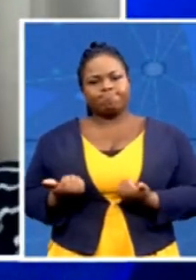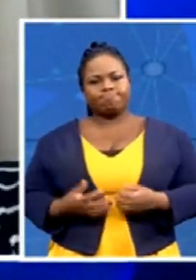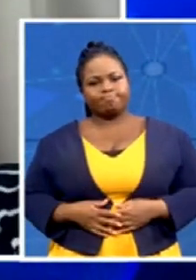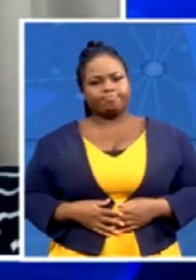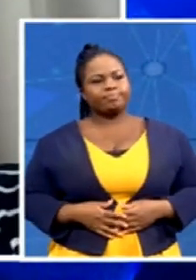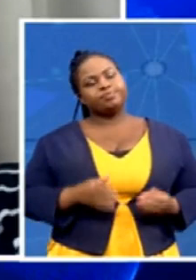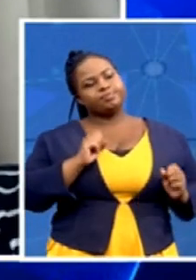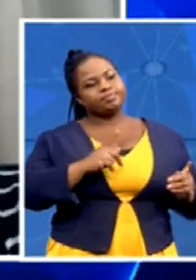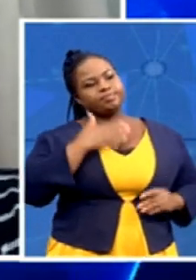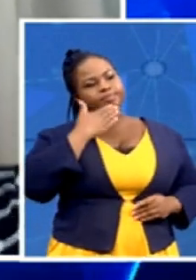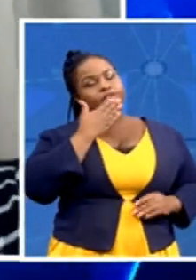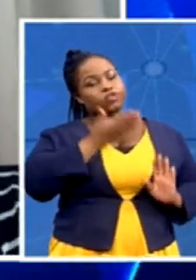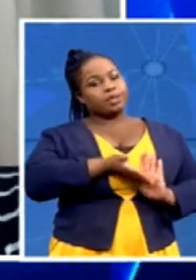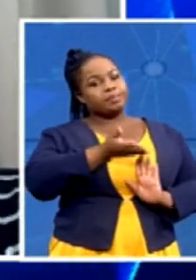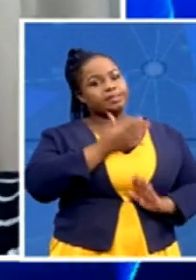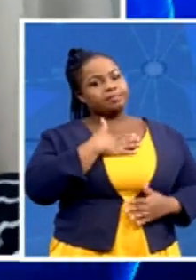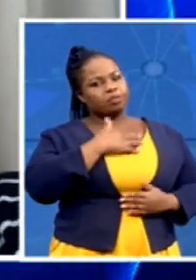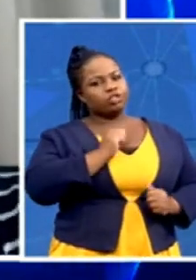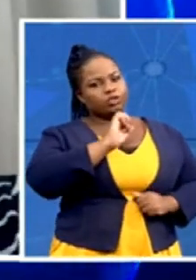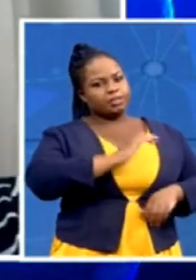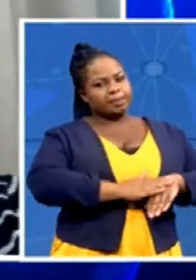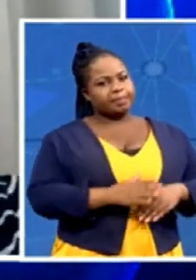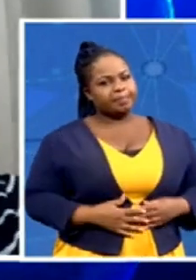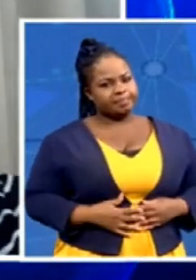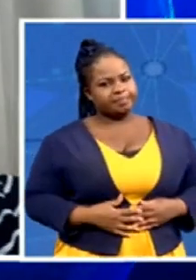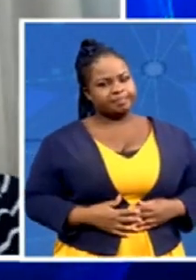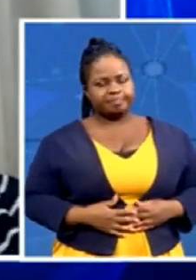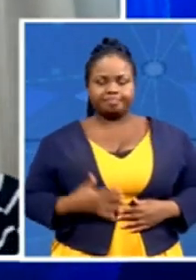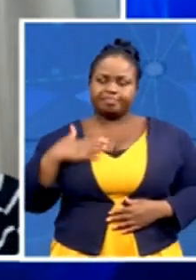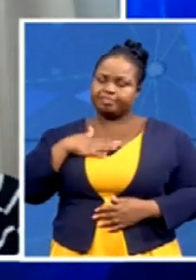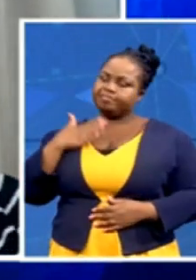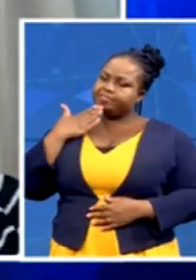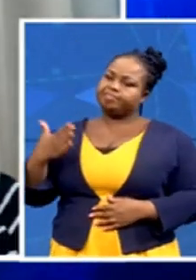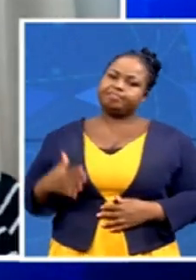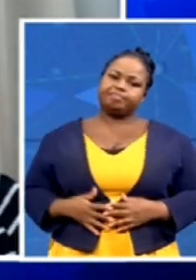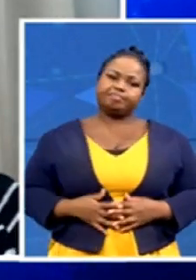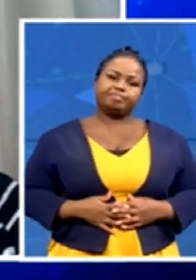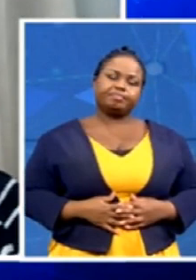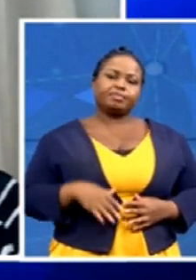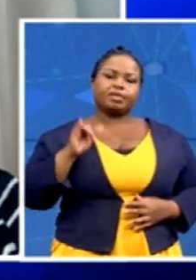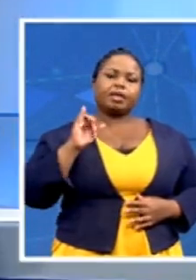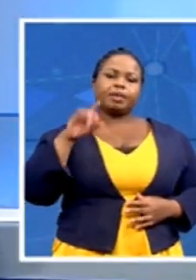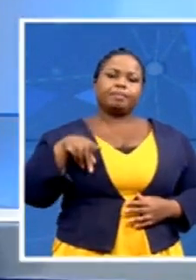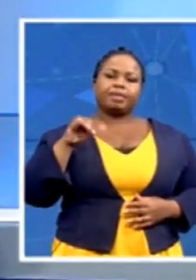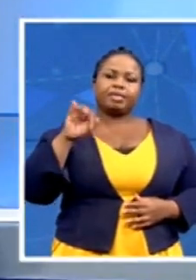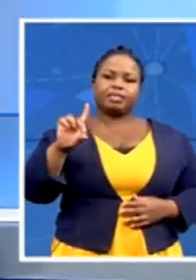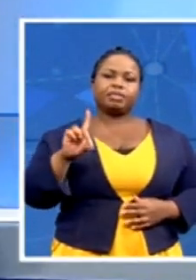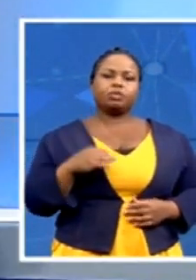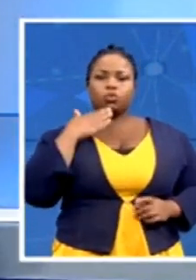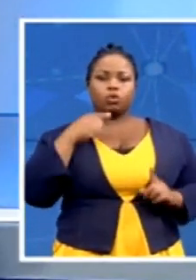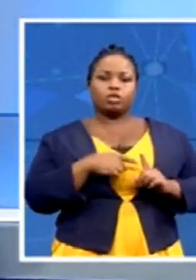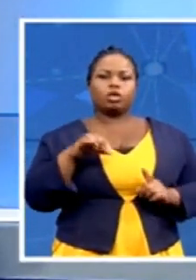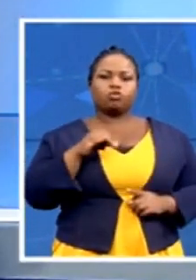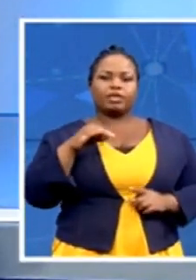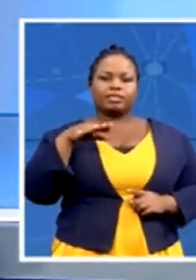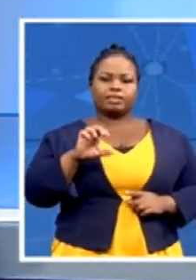time. My pleasure. Thank you. That was IPID spokesperson Grace Langa just giving us an update about the arrest of